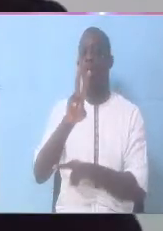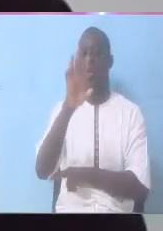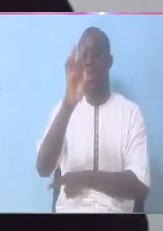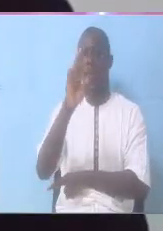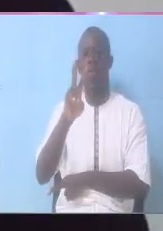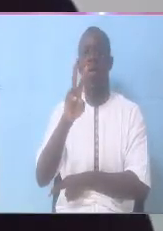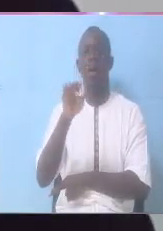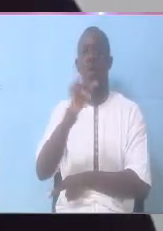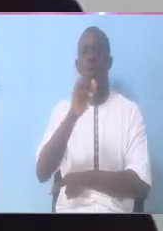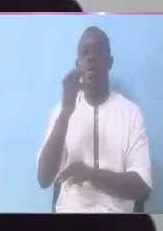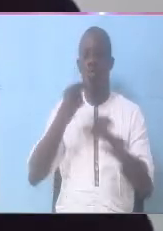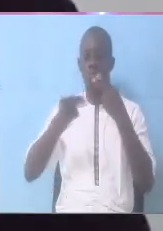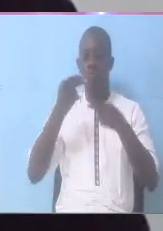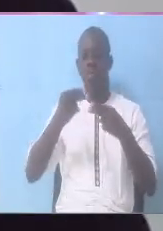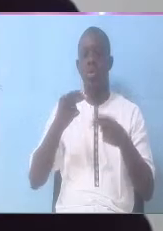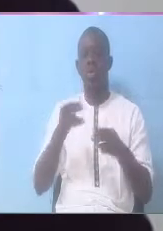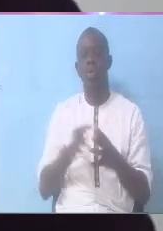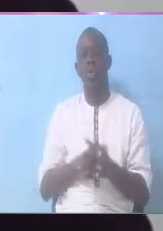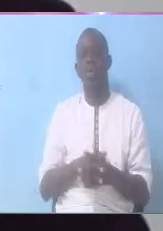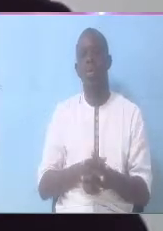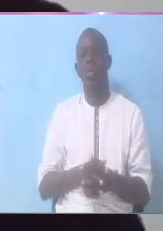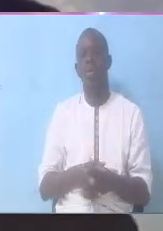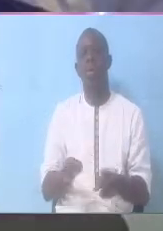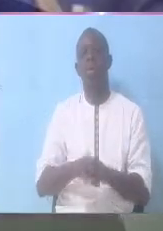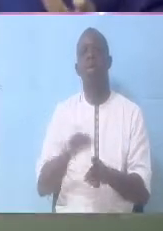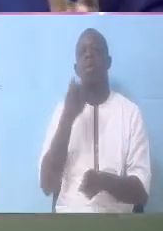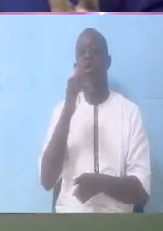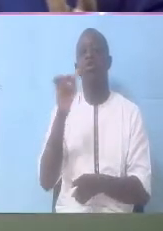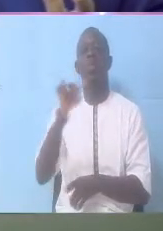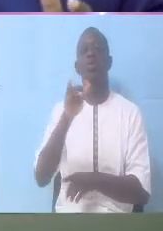Which news? This lady came up, Emma Harts. Which